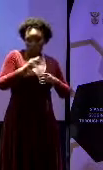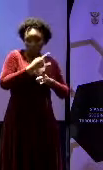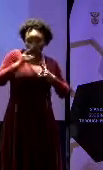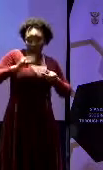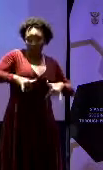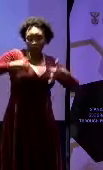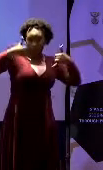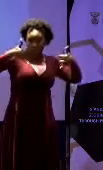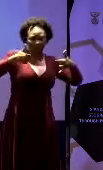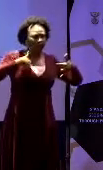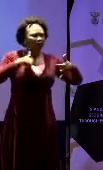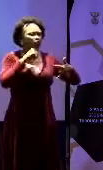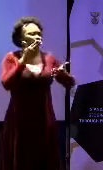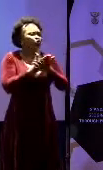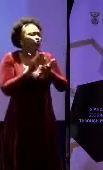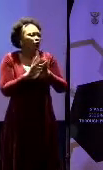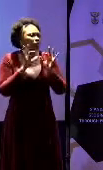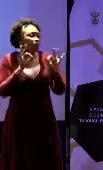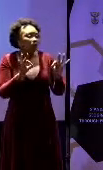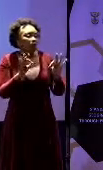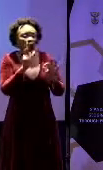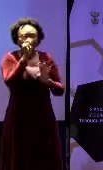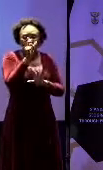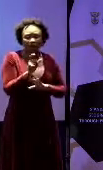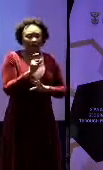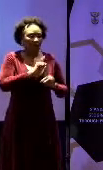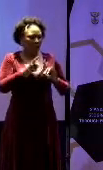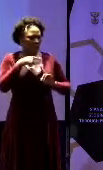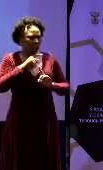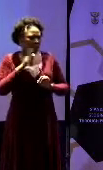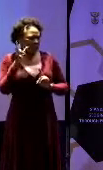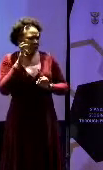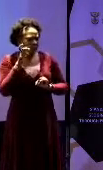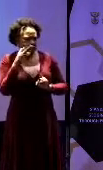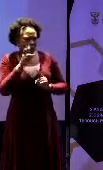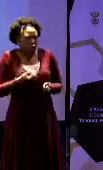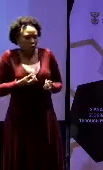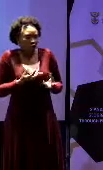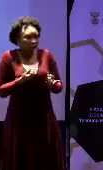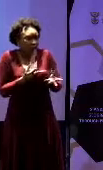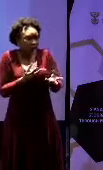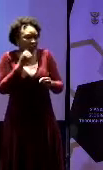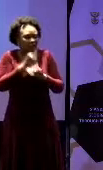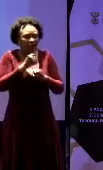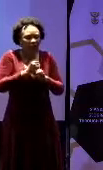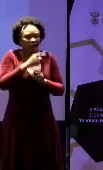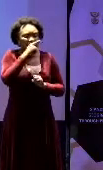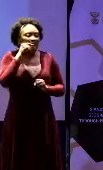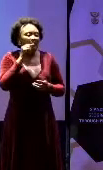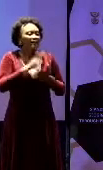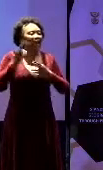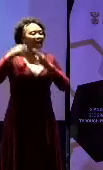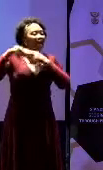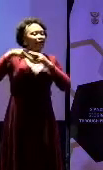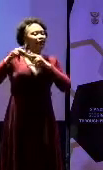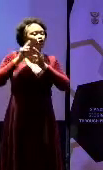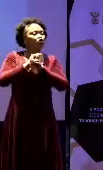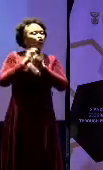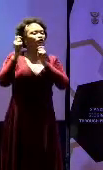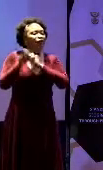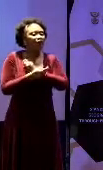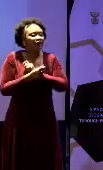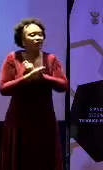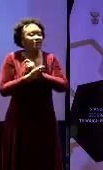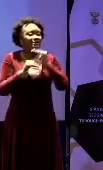wording. I've got here for a contribution in the Geographical Names and Heritage Transformation category. I